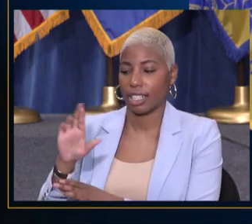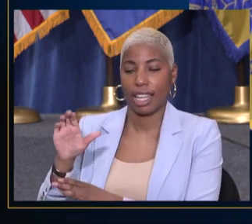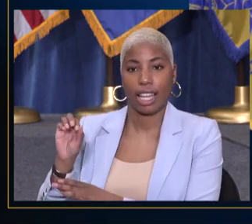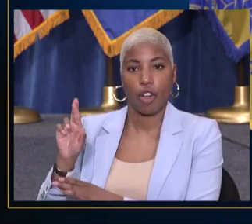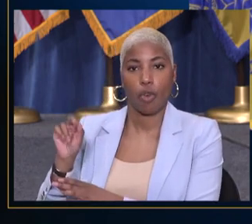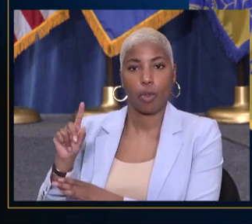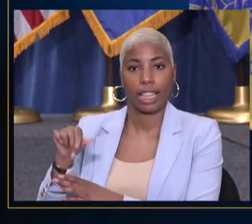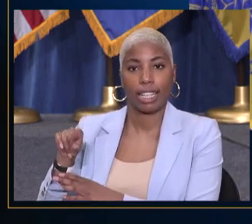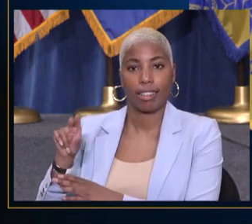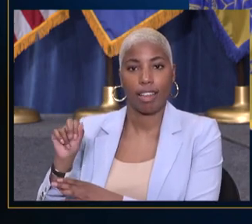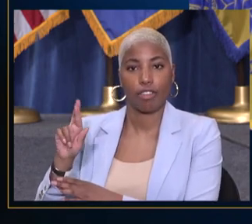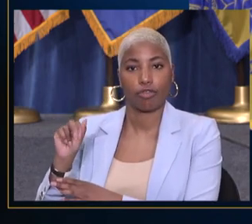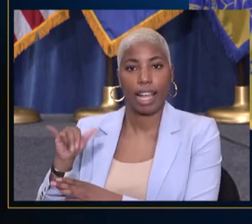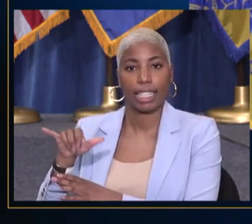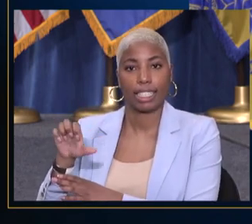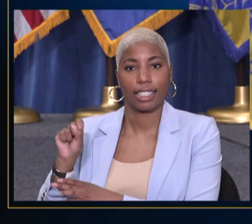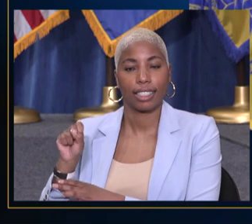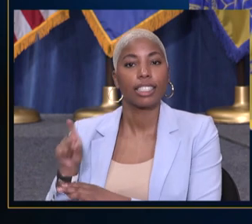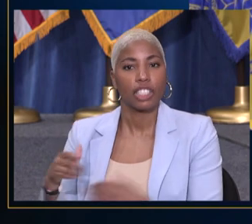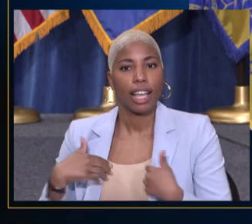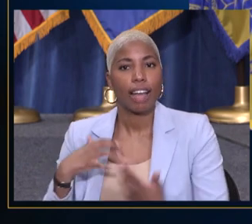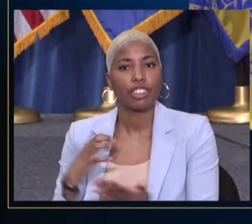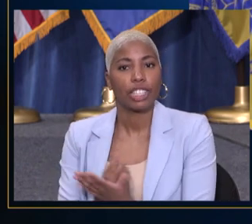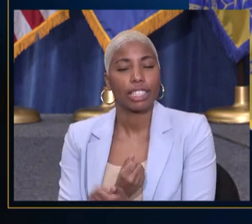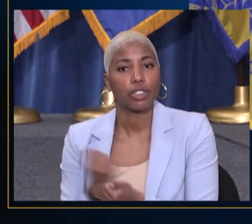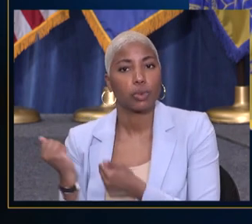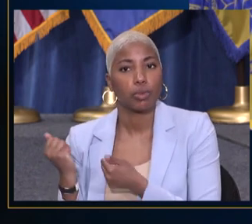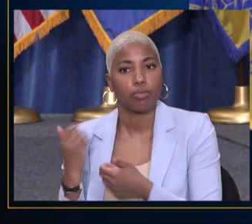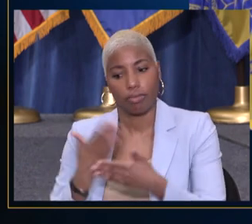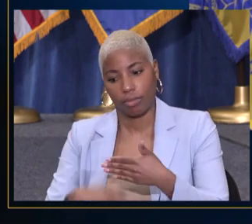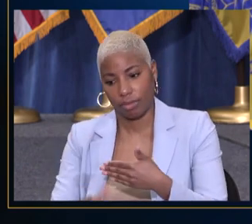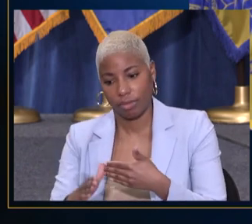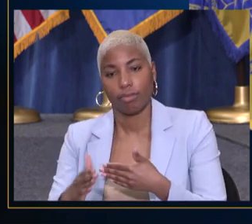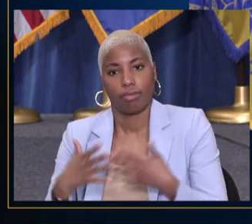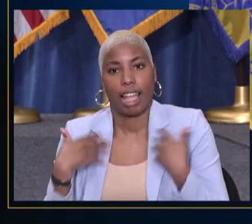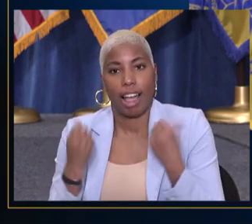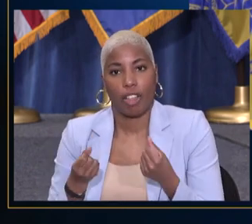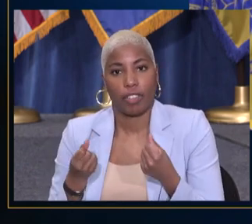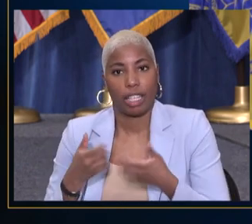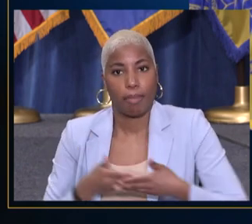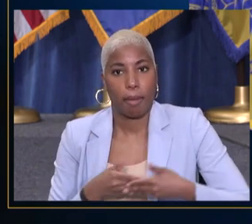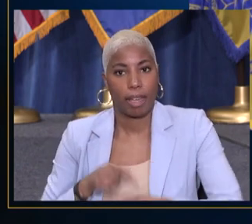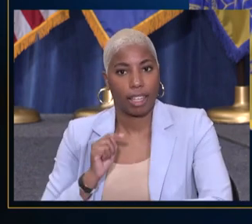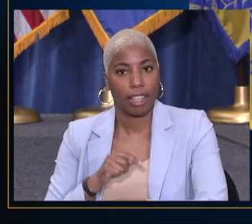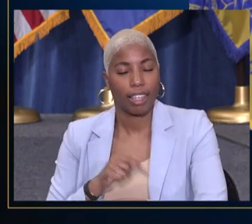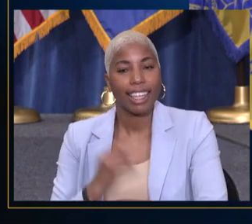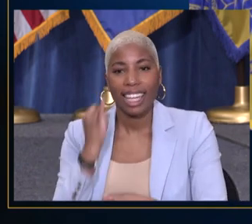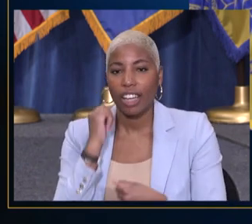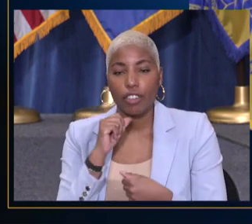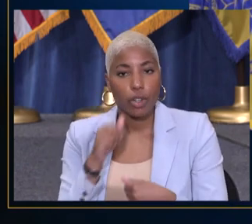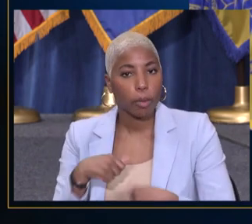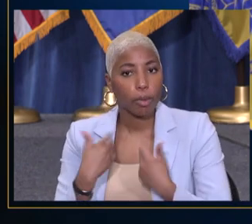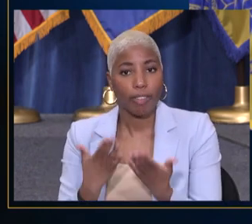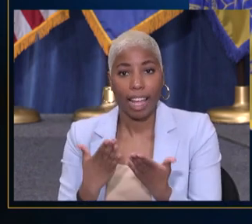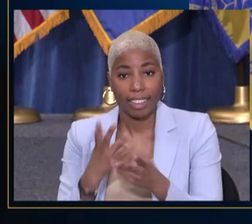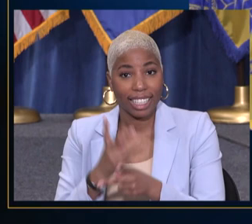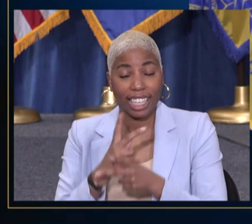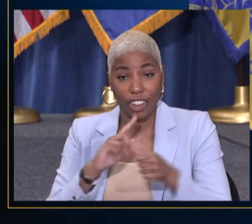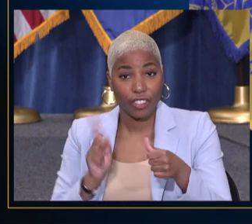Dr. Carolina Reyes, to have a chance to help deliver a healthy baby. Because if we don't provide the care up